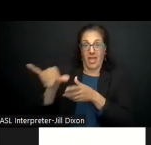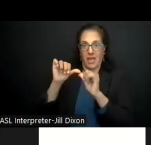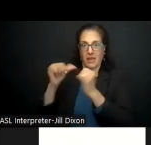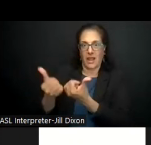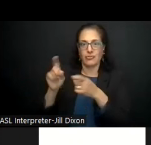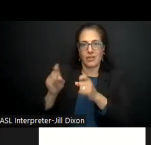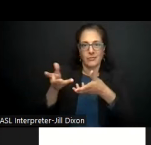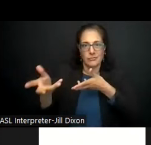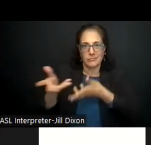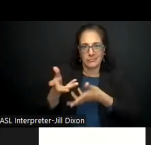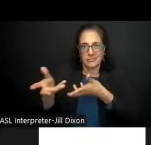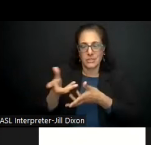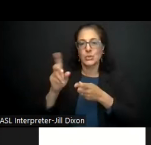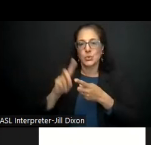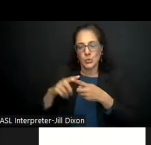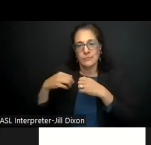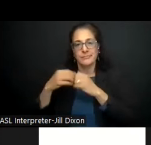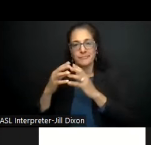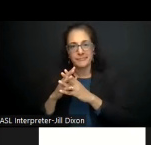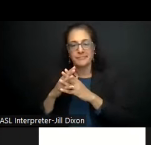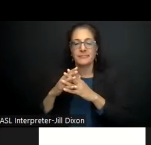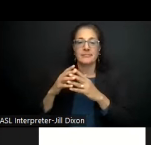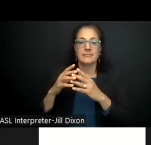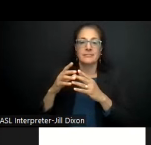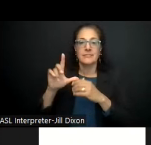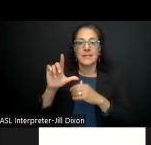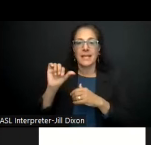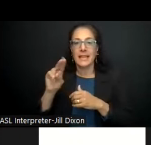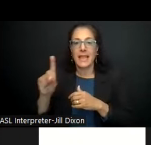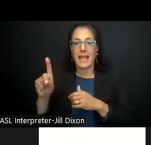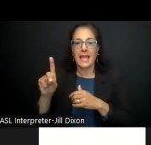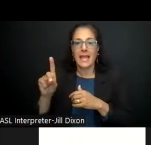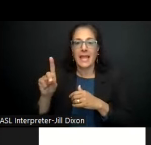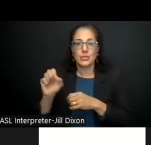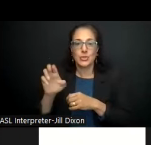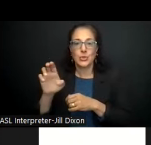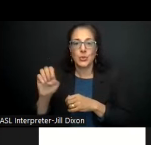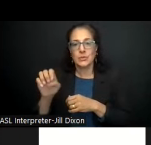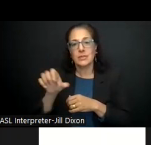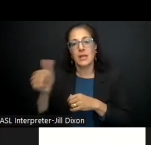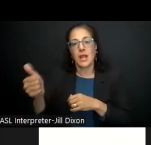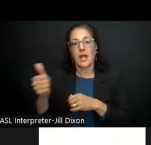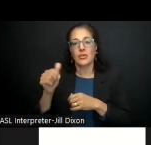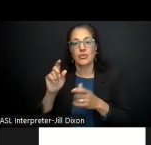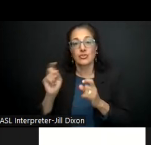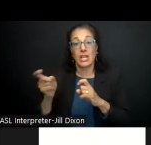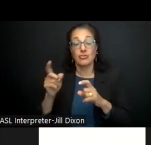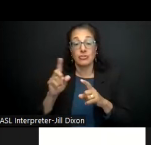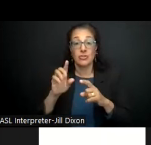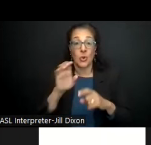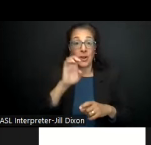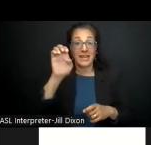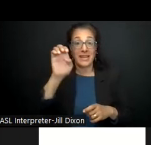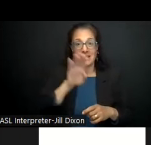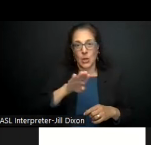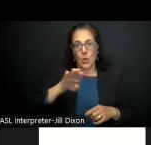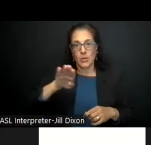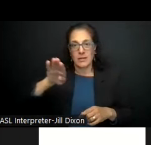implementing land use and other changes. And then you slope upwards as you're going east, and on